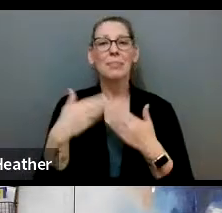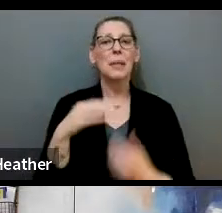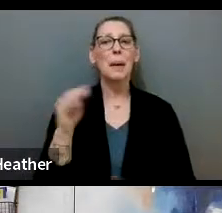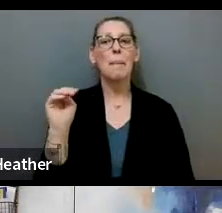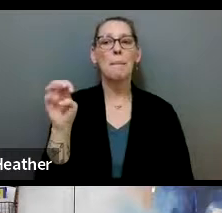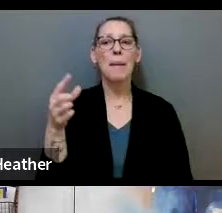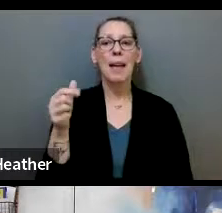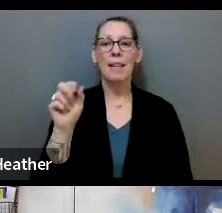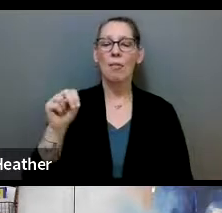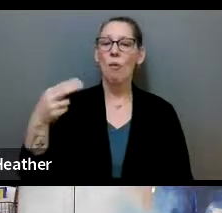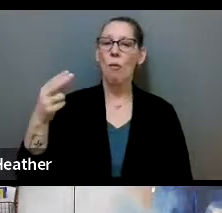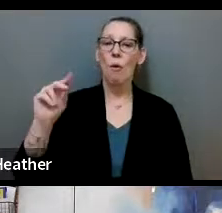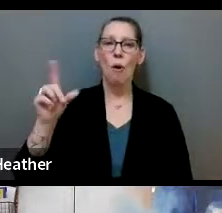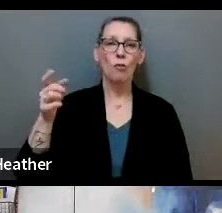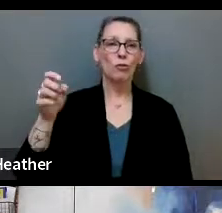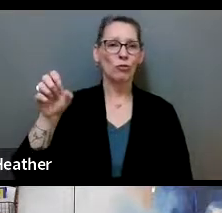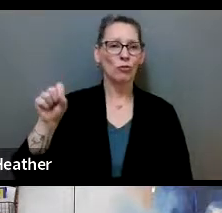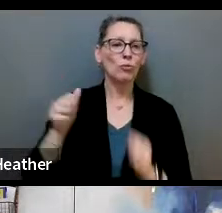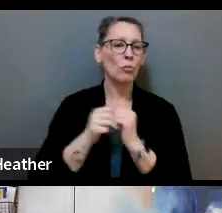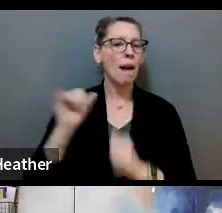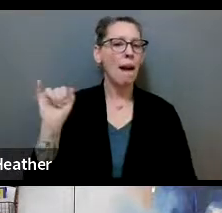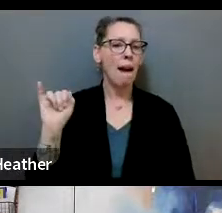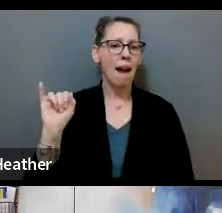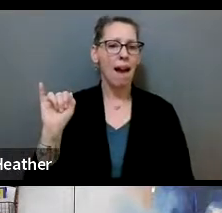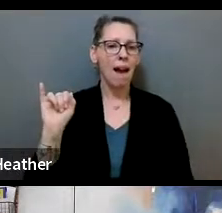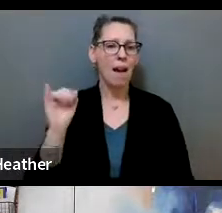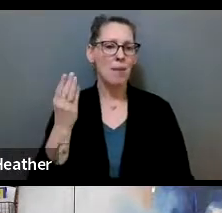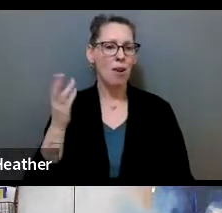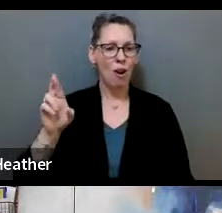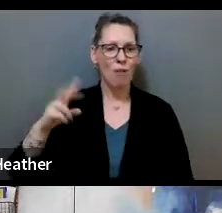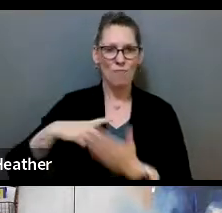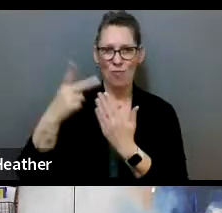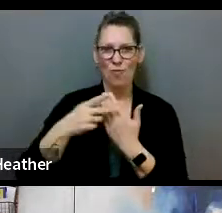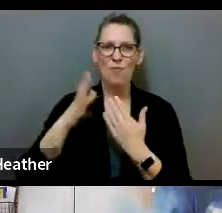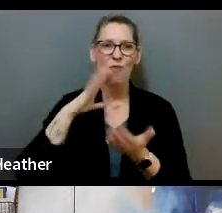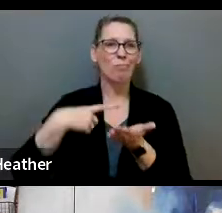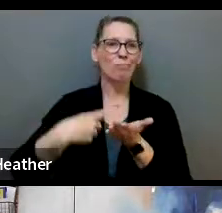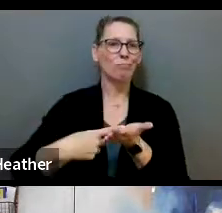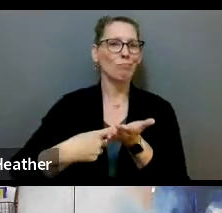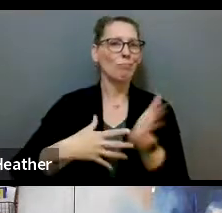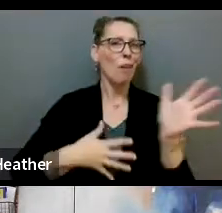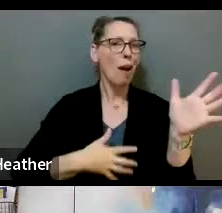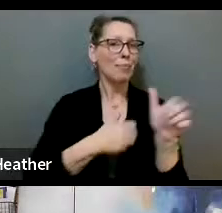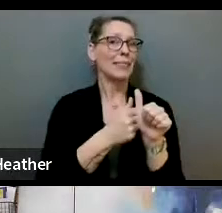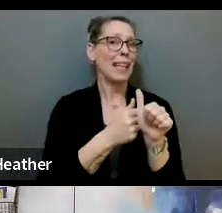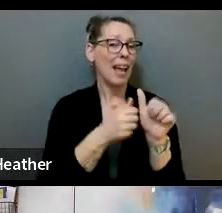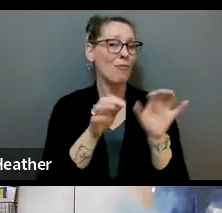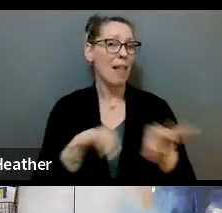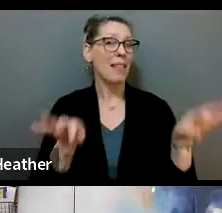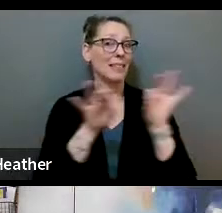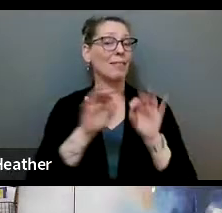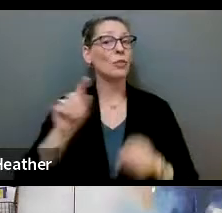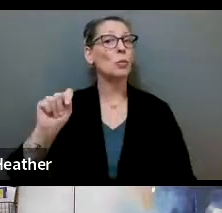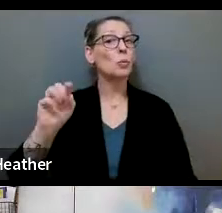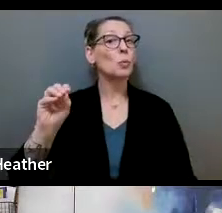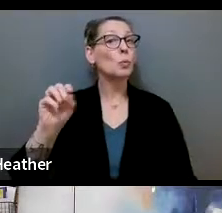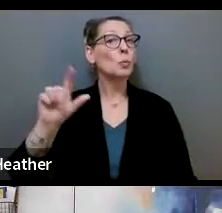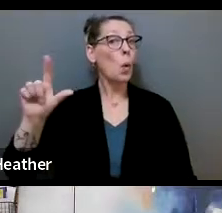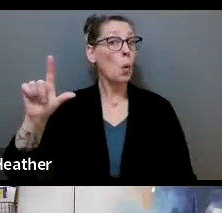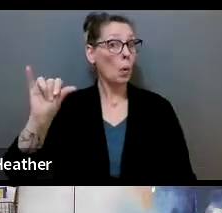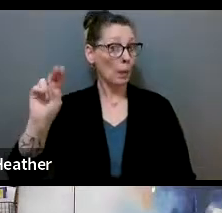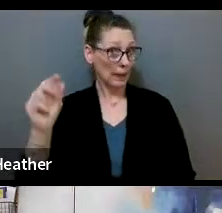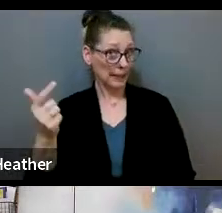Hodges with the IBR program to discuss an update relative to tolling. So, Megan.